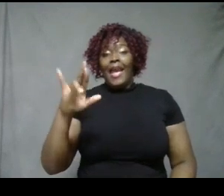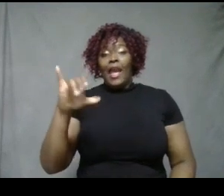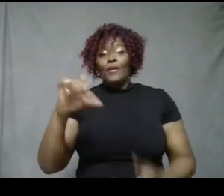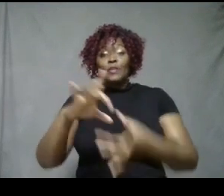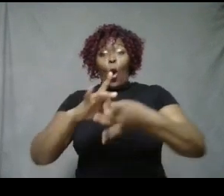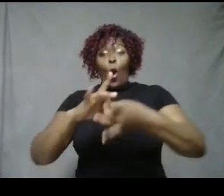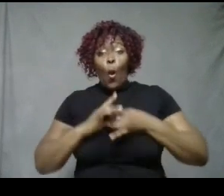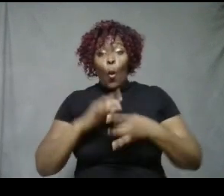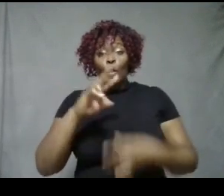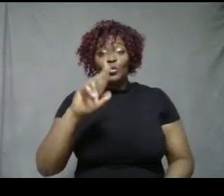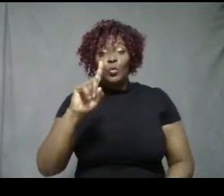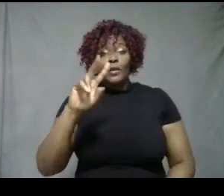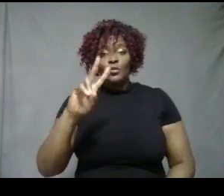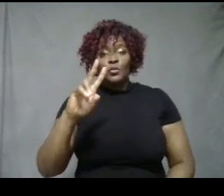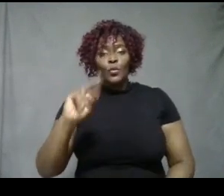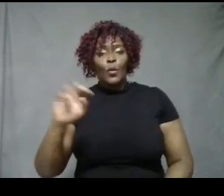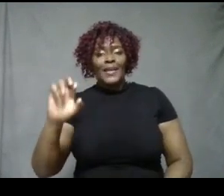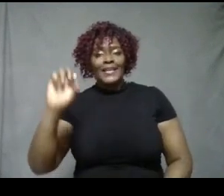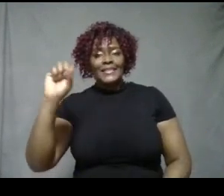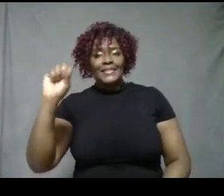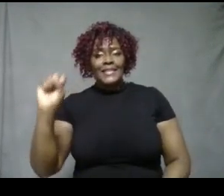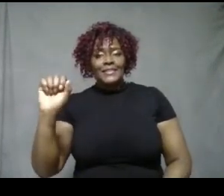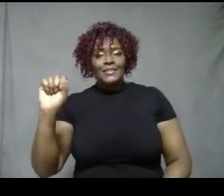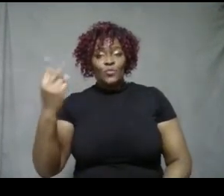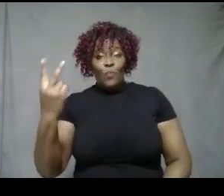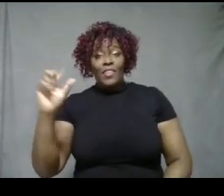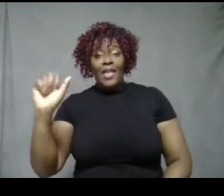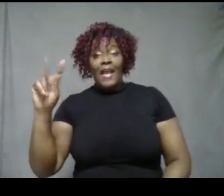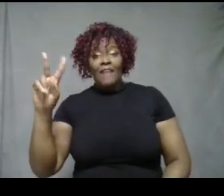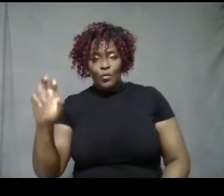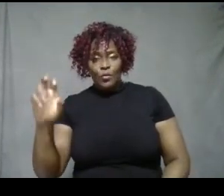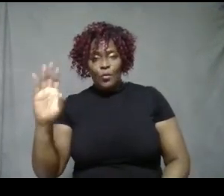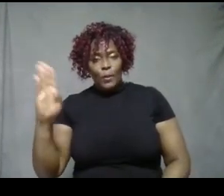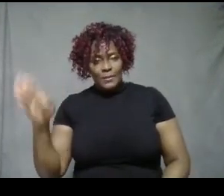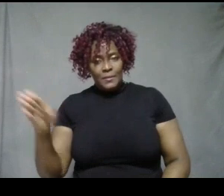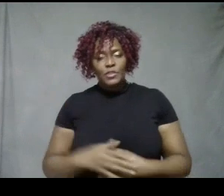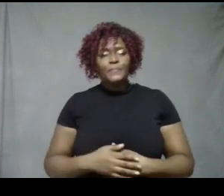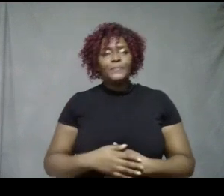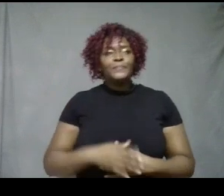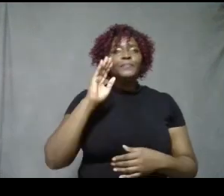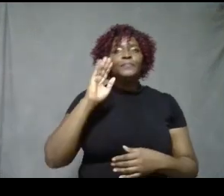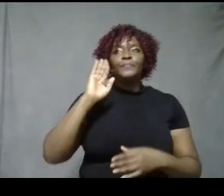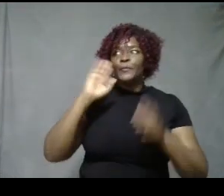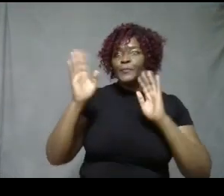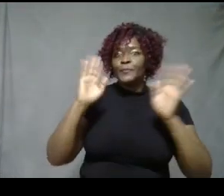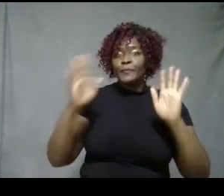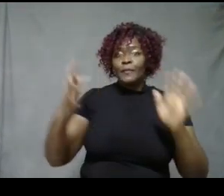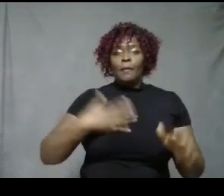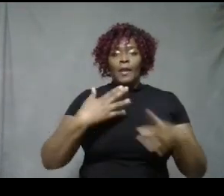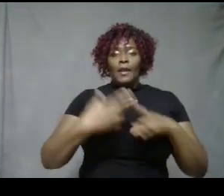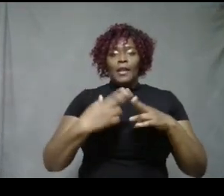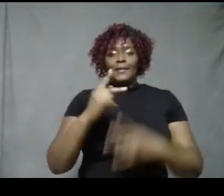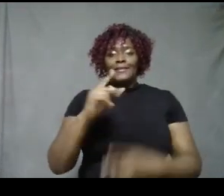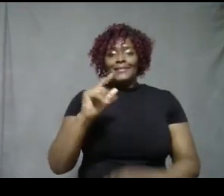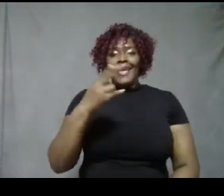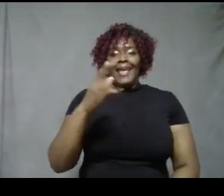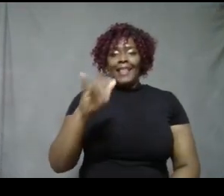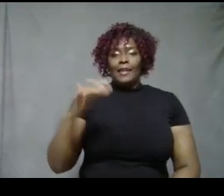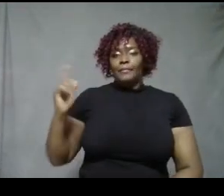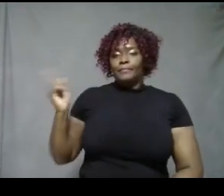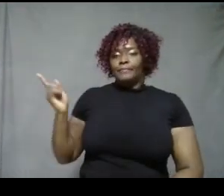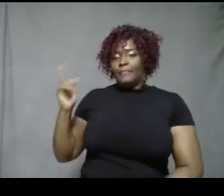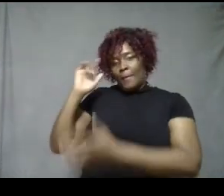Florida. To whom it may concern, my name is Kathy Harris, and I am the widow of the late Edward